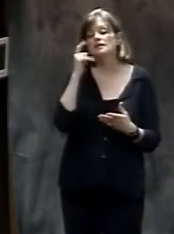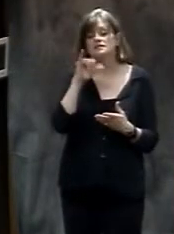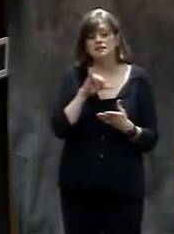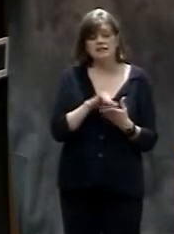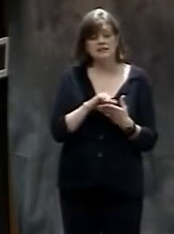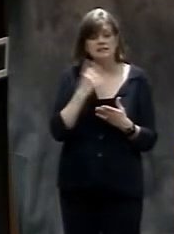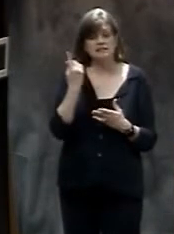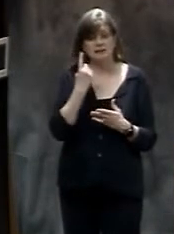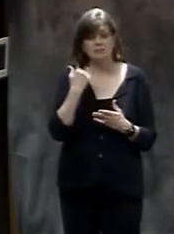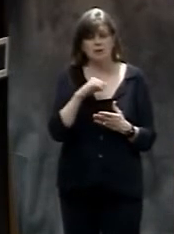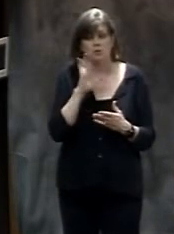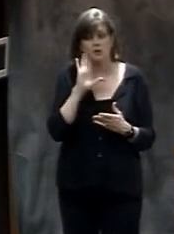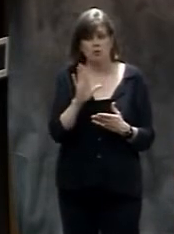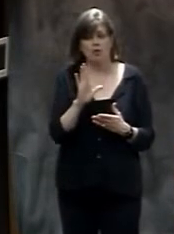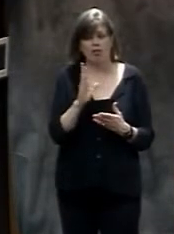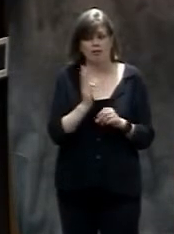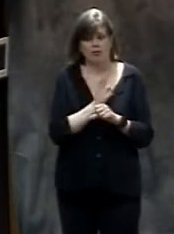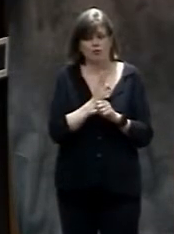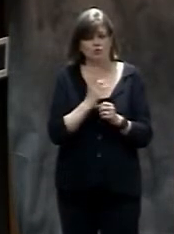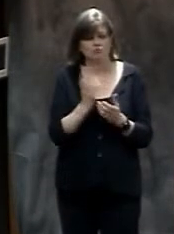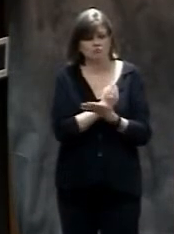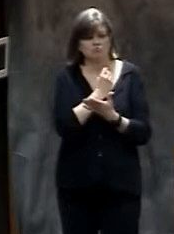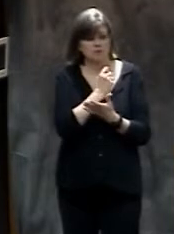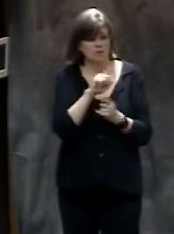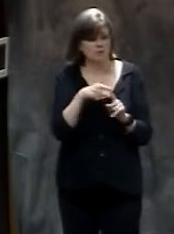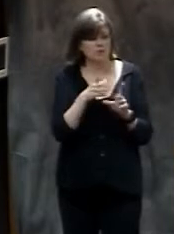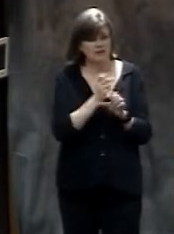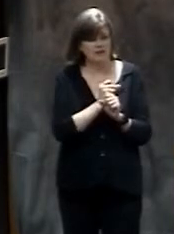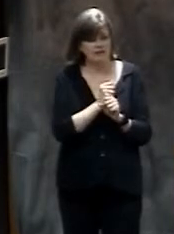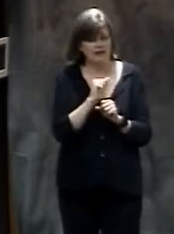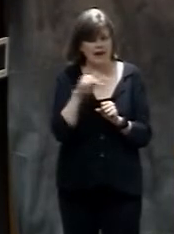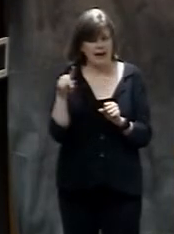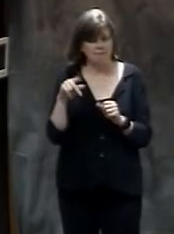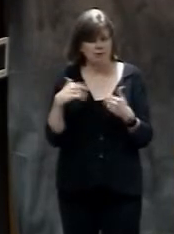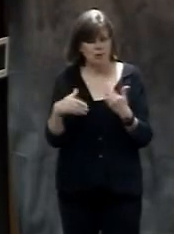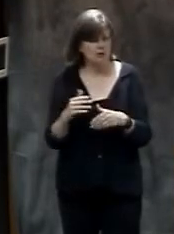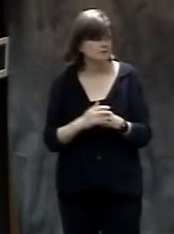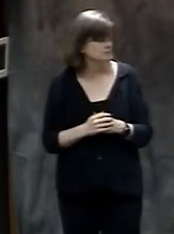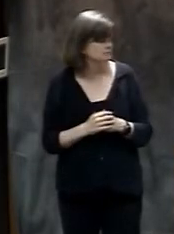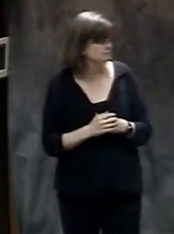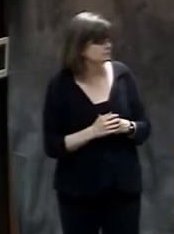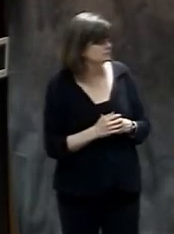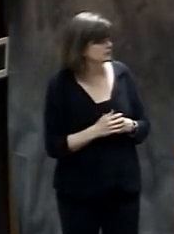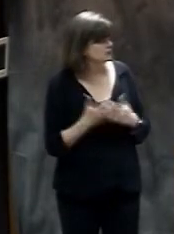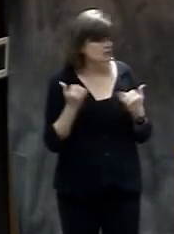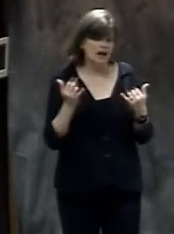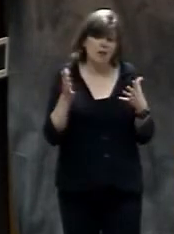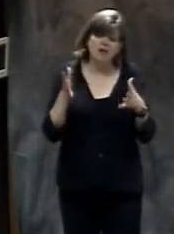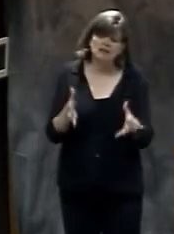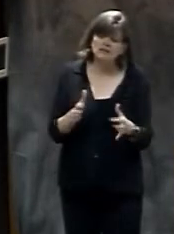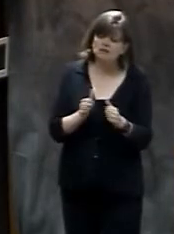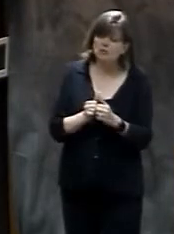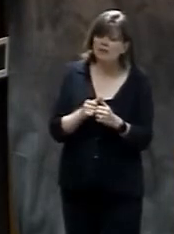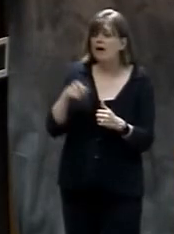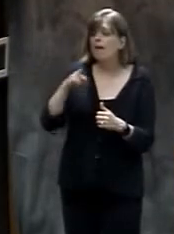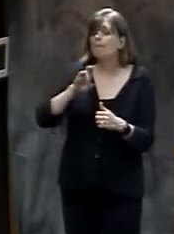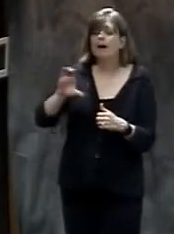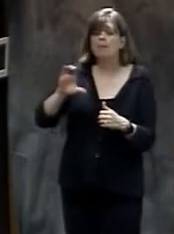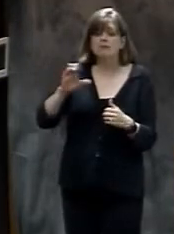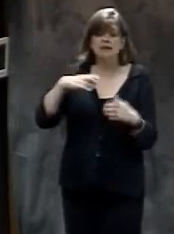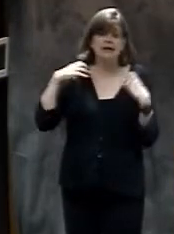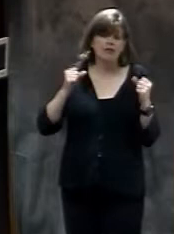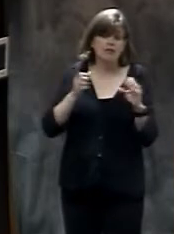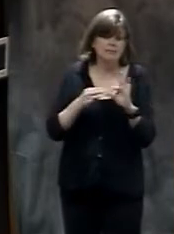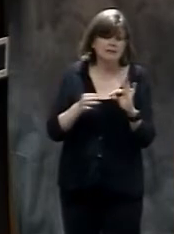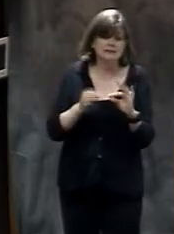something that we'll definitely utilize when we get this app going. And I'd like to now just leave you with a public health message. I can't help